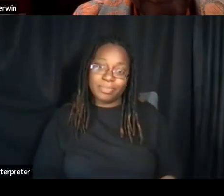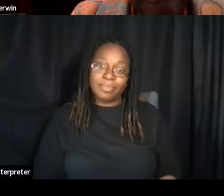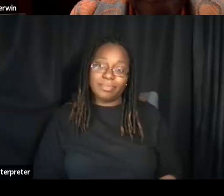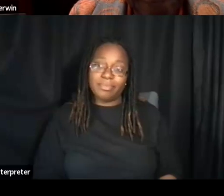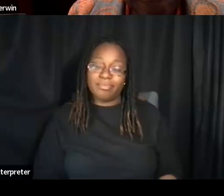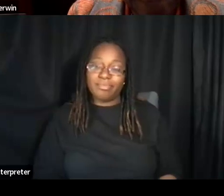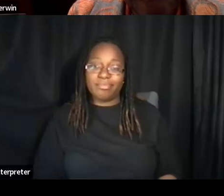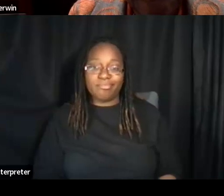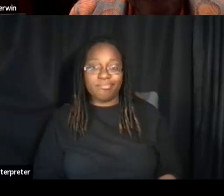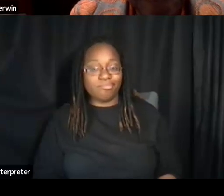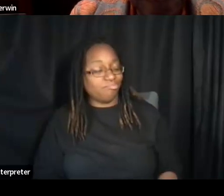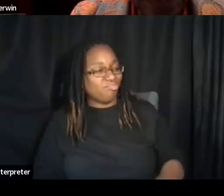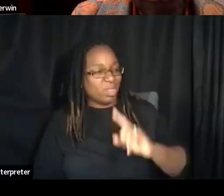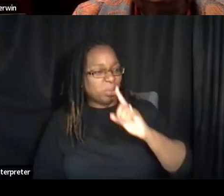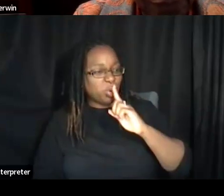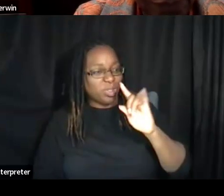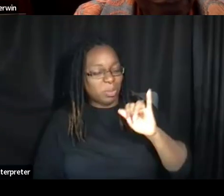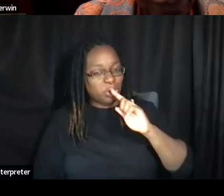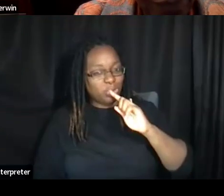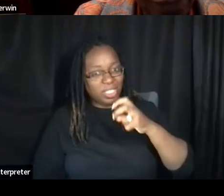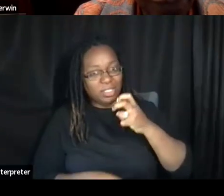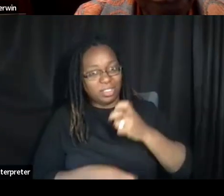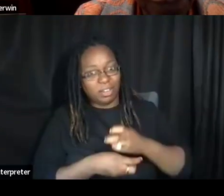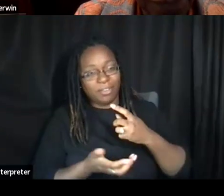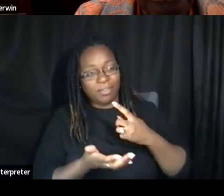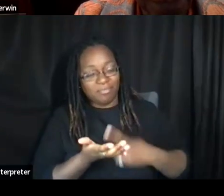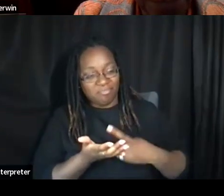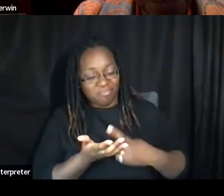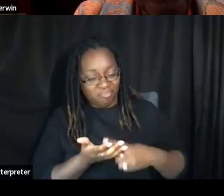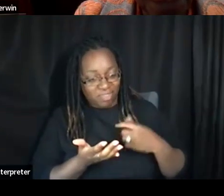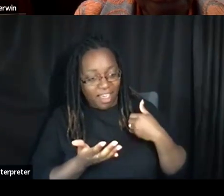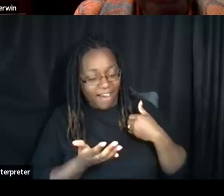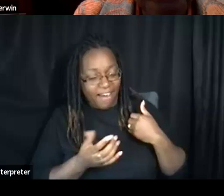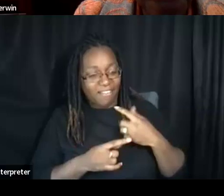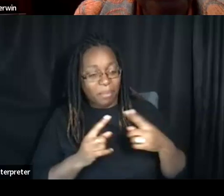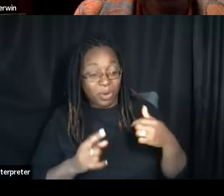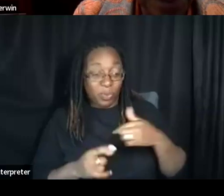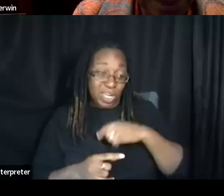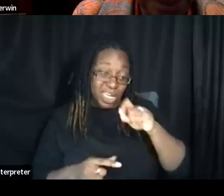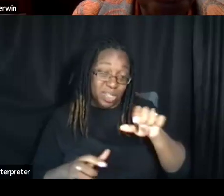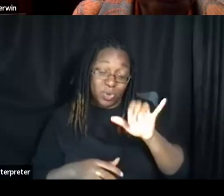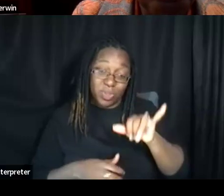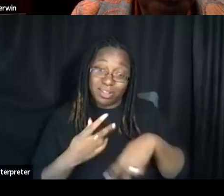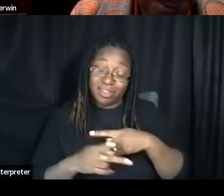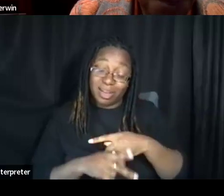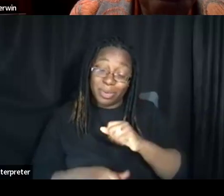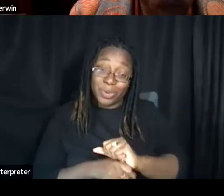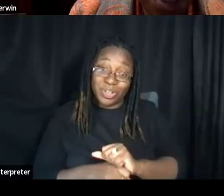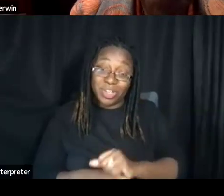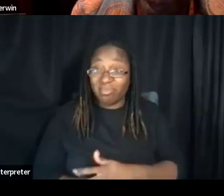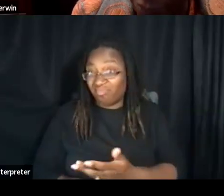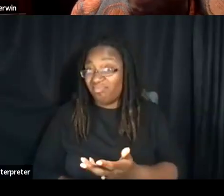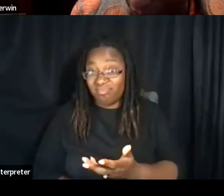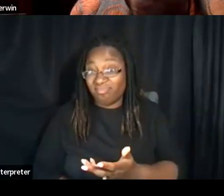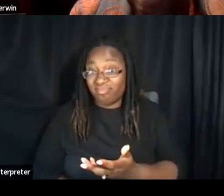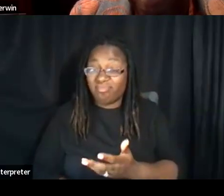I'm sure that was a tough conversation, but that we need to do that work. Yeah, Right? it was